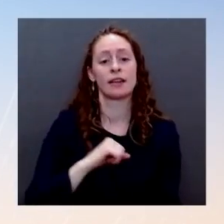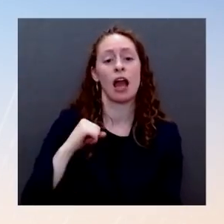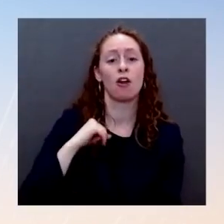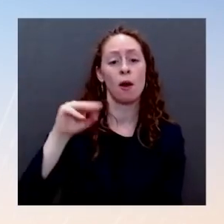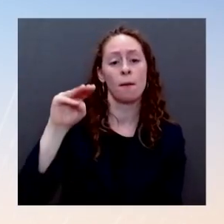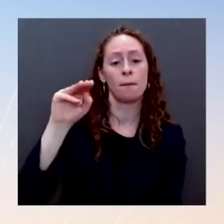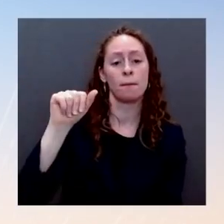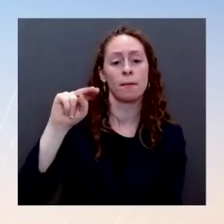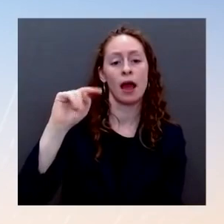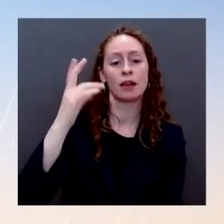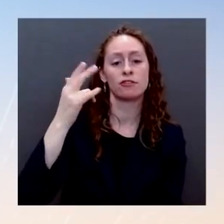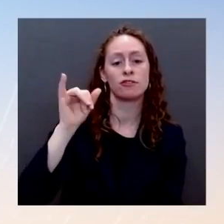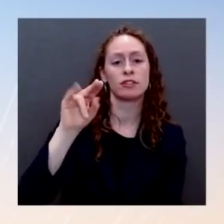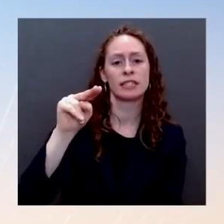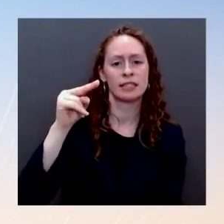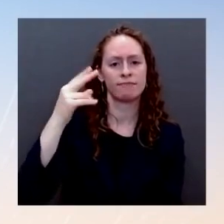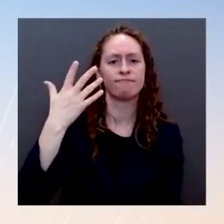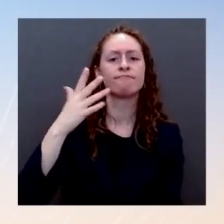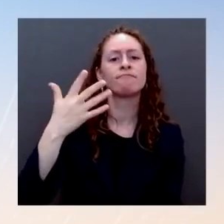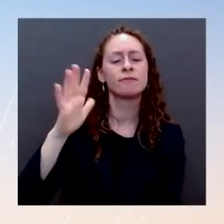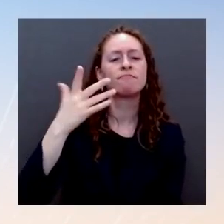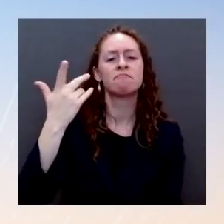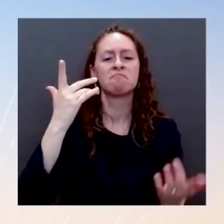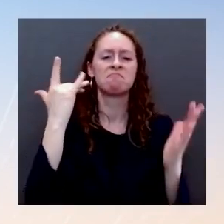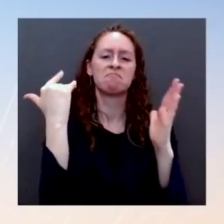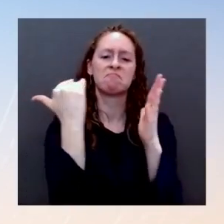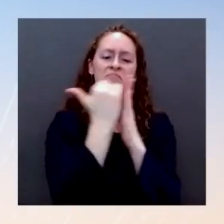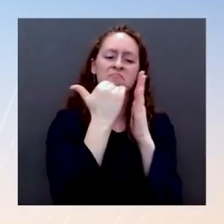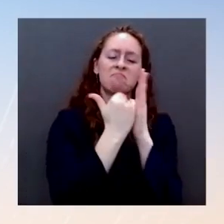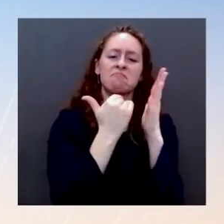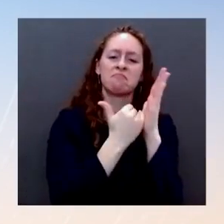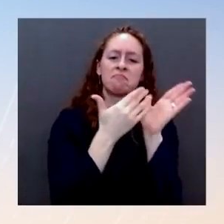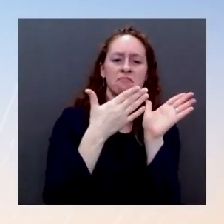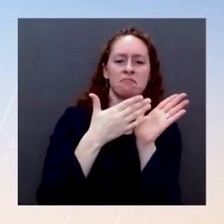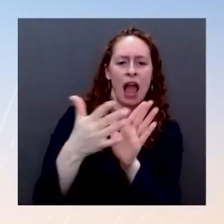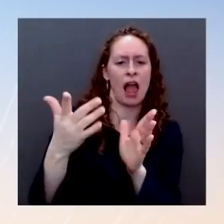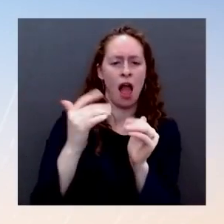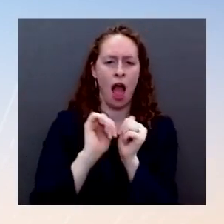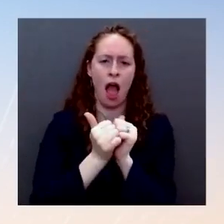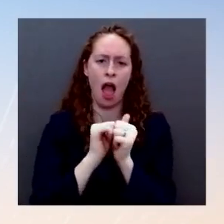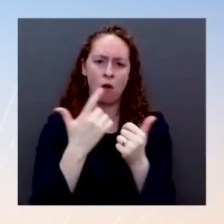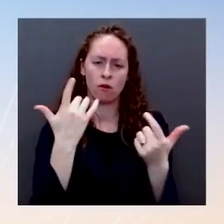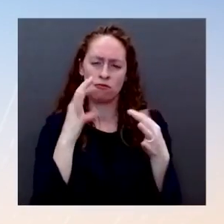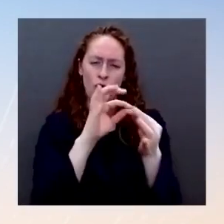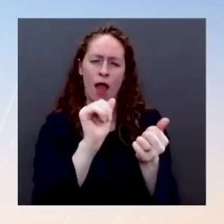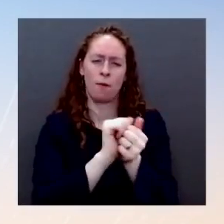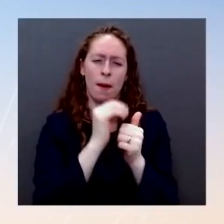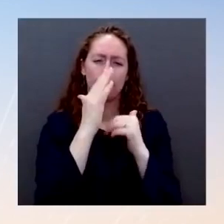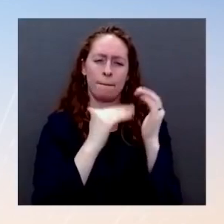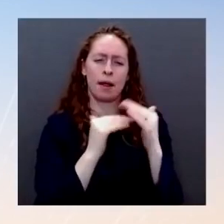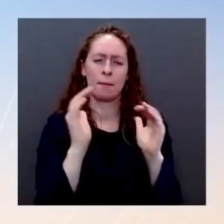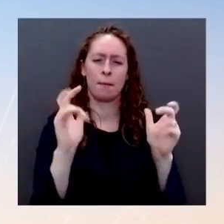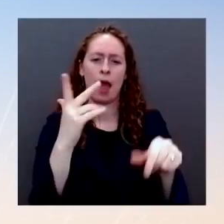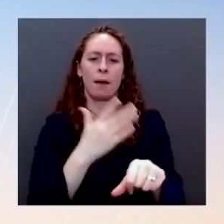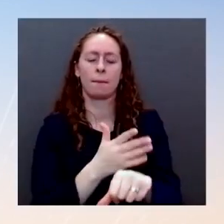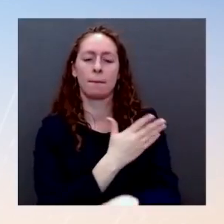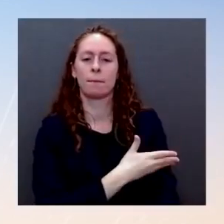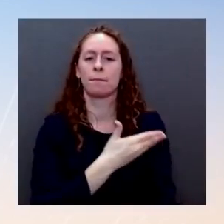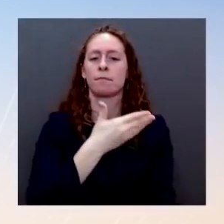Back Better framework that included $1.75 trillion in spending.